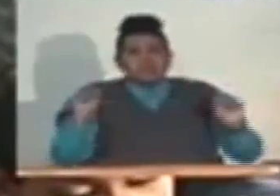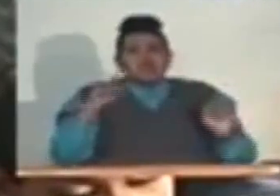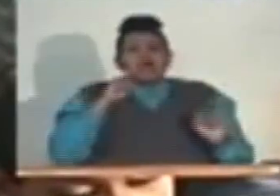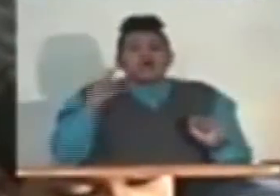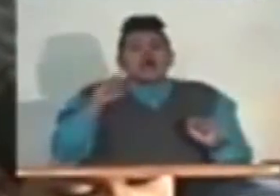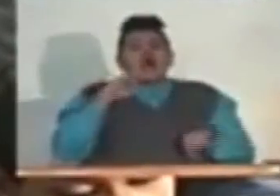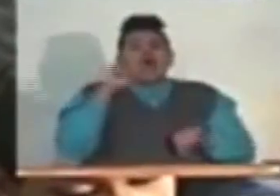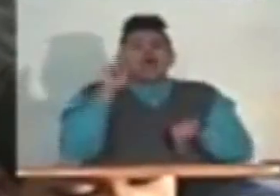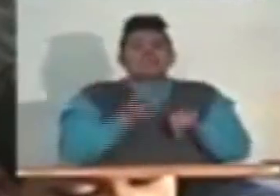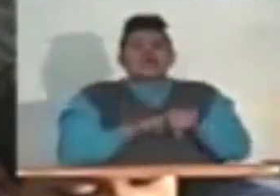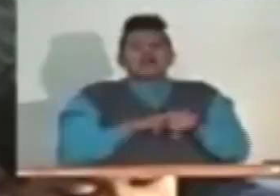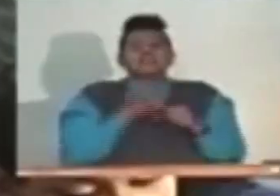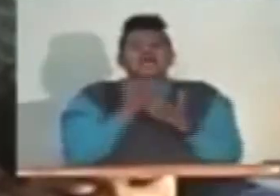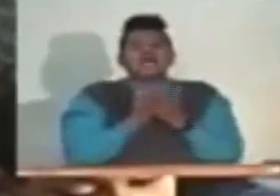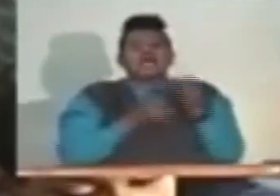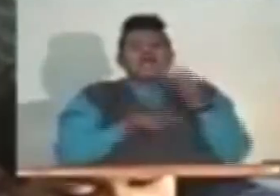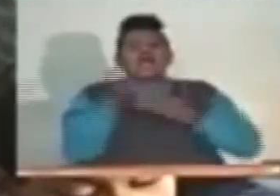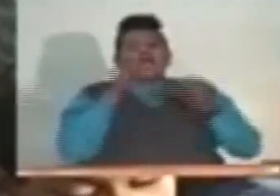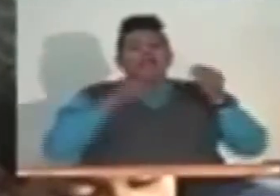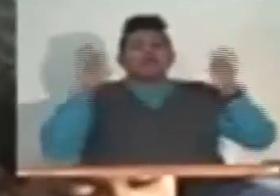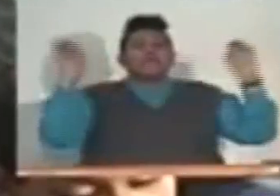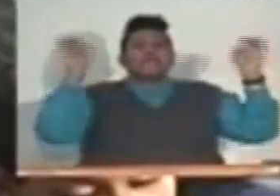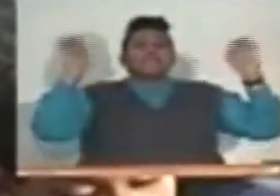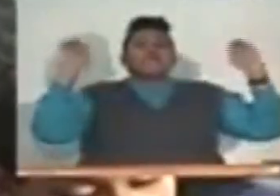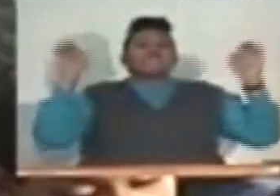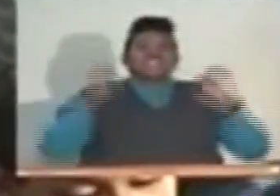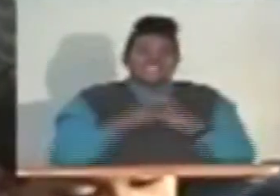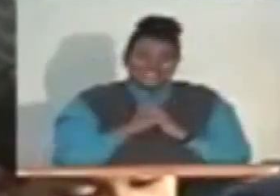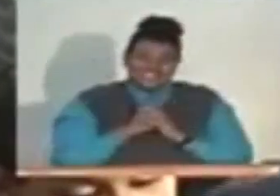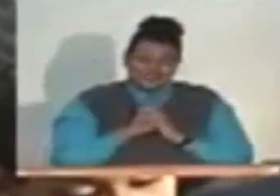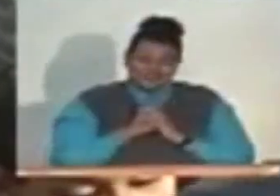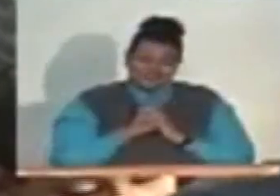a national economic emergency,